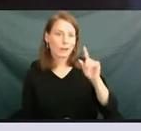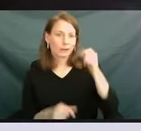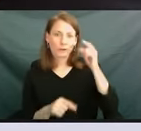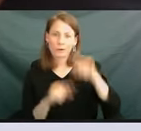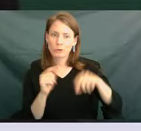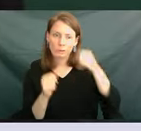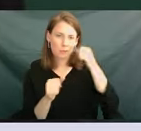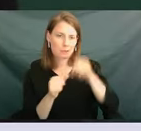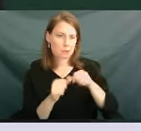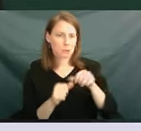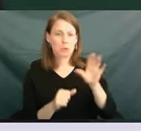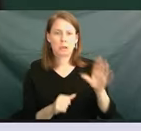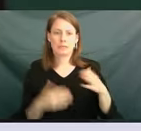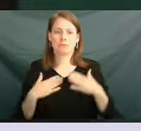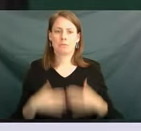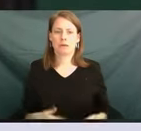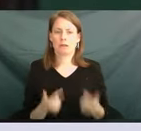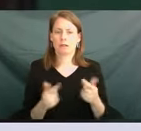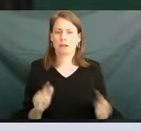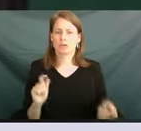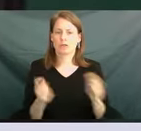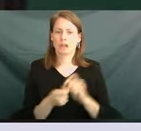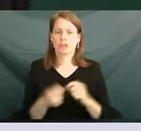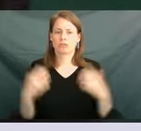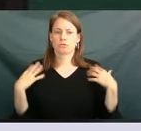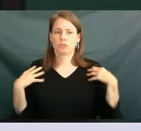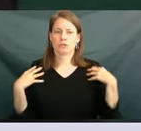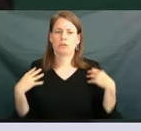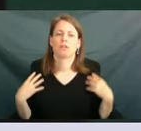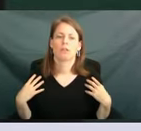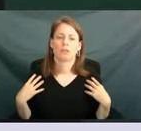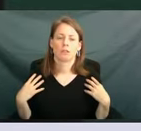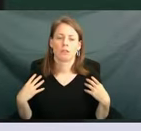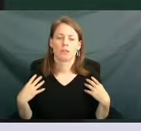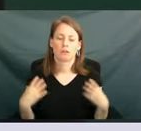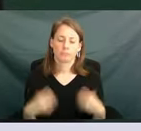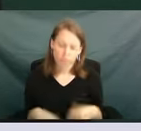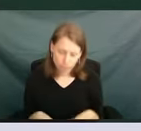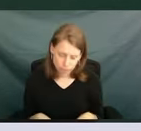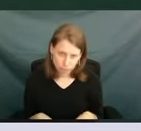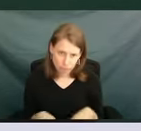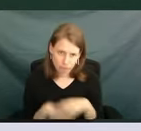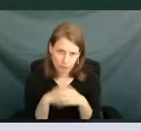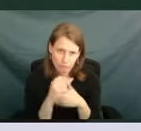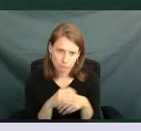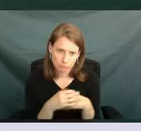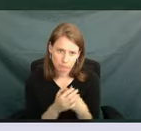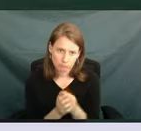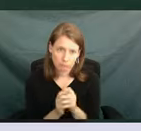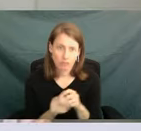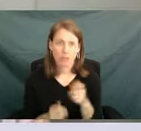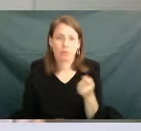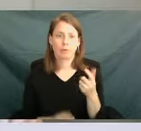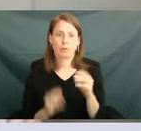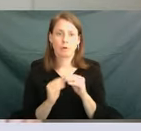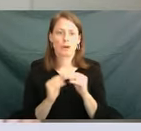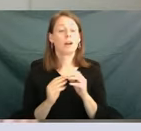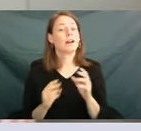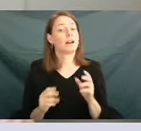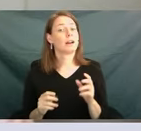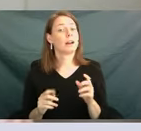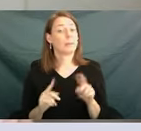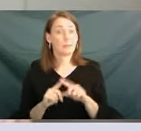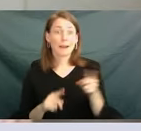with his hands. But he is better now, and he knows that if he talks about things, sometimes it does help. Do you think you